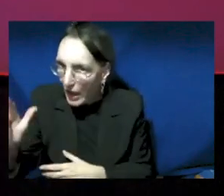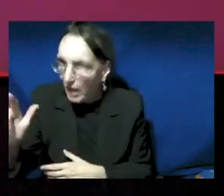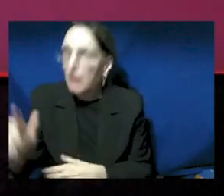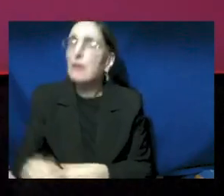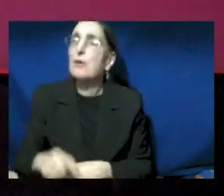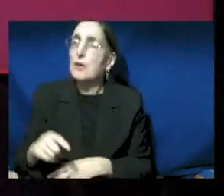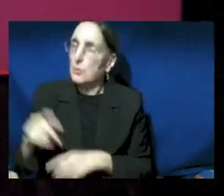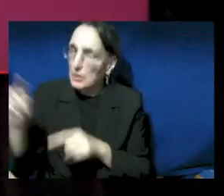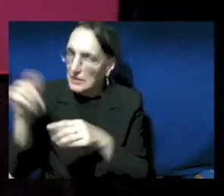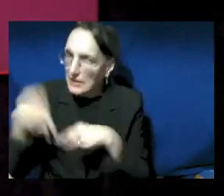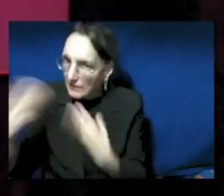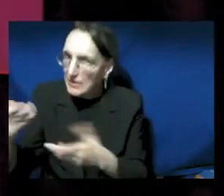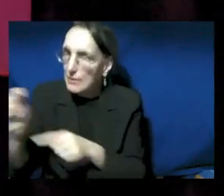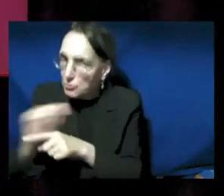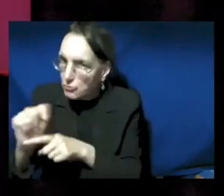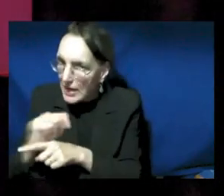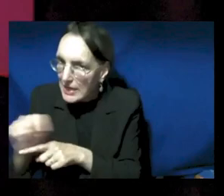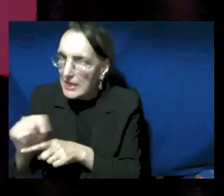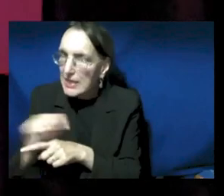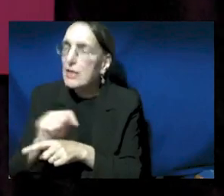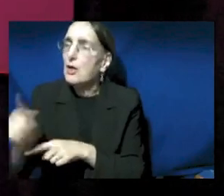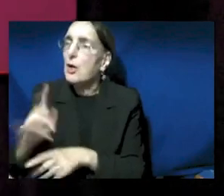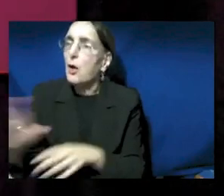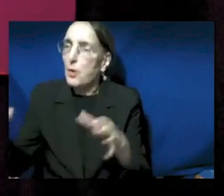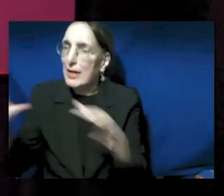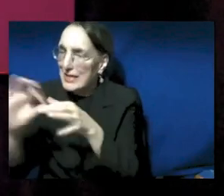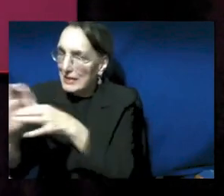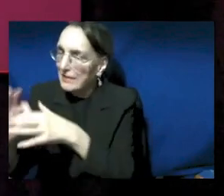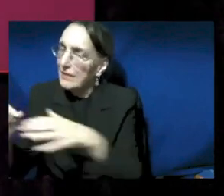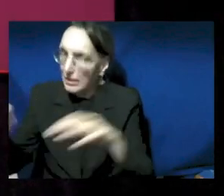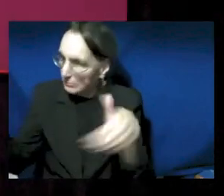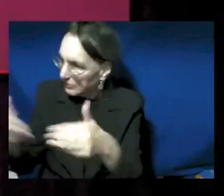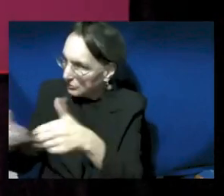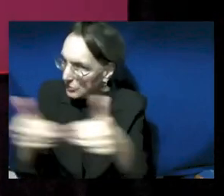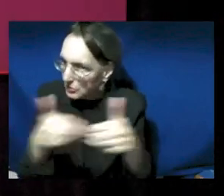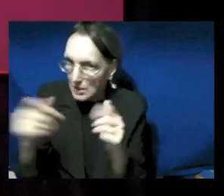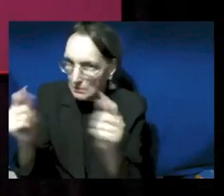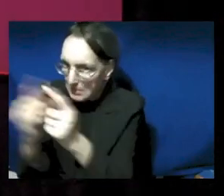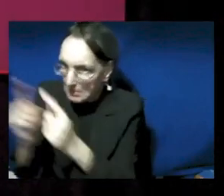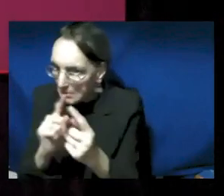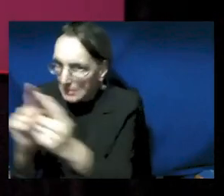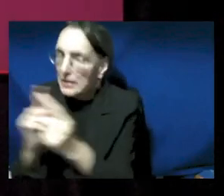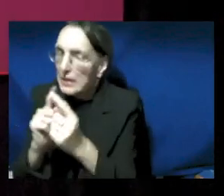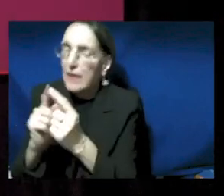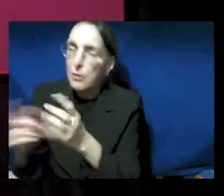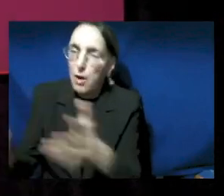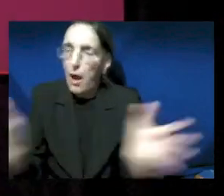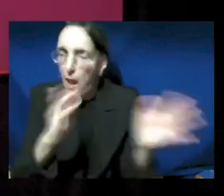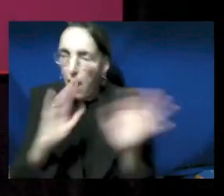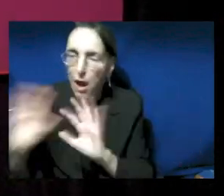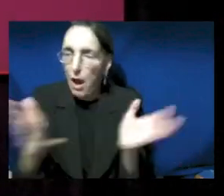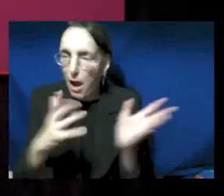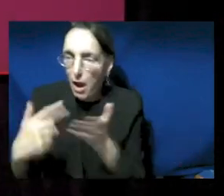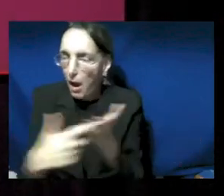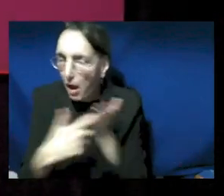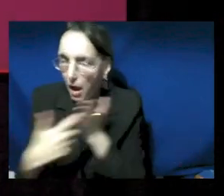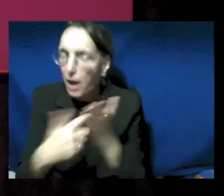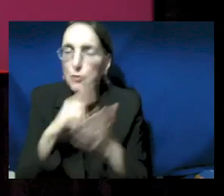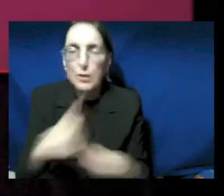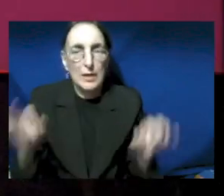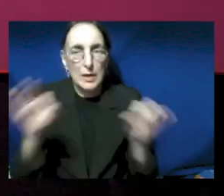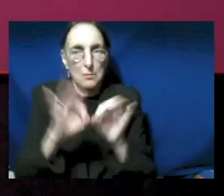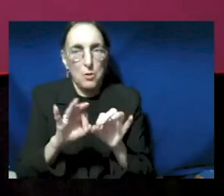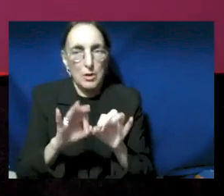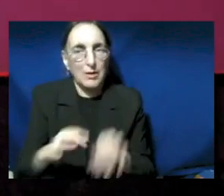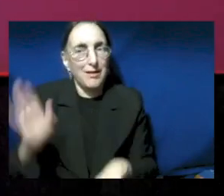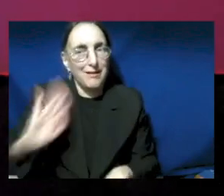them training, that we're connecting them, that we're actually engaged in conversations. That's really important. No longer are the days